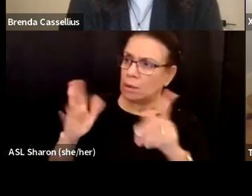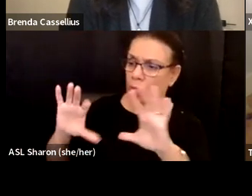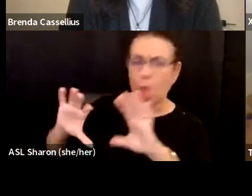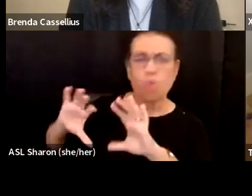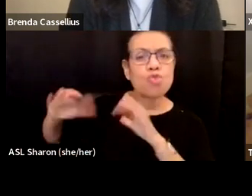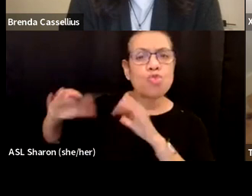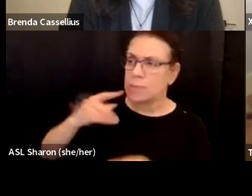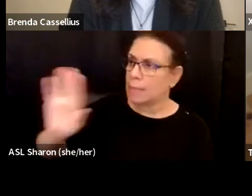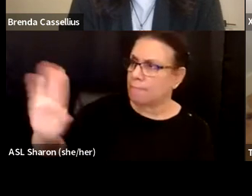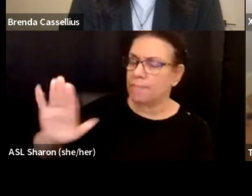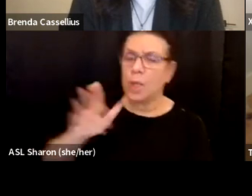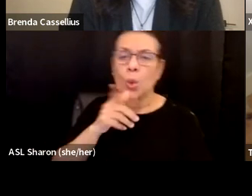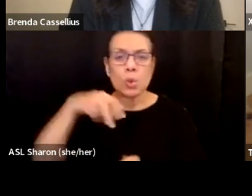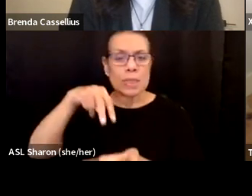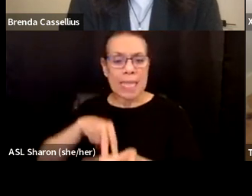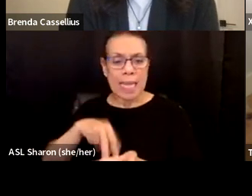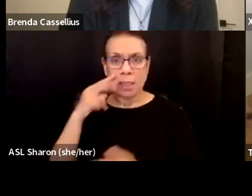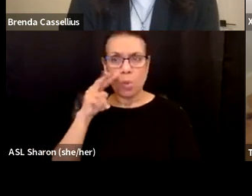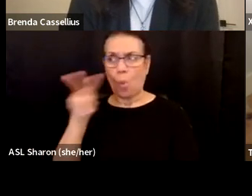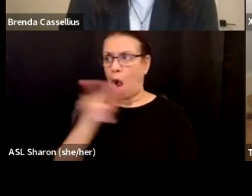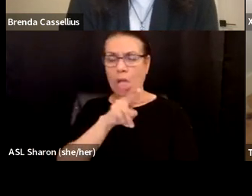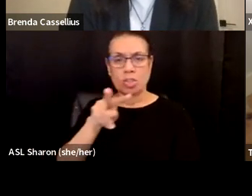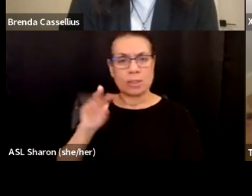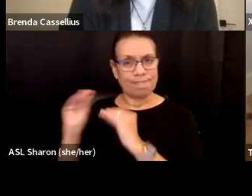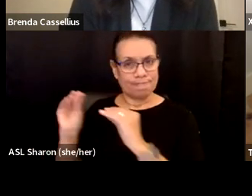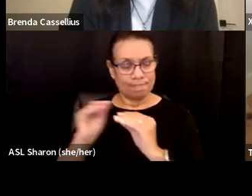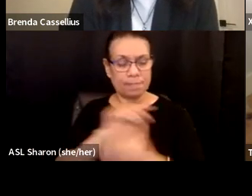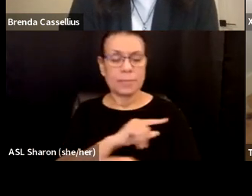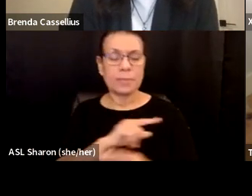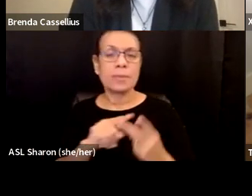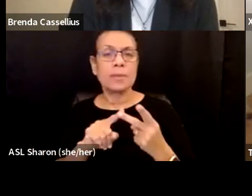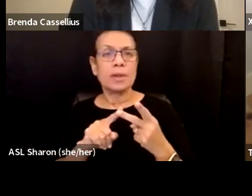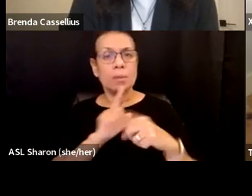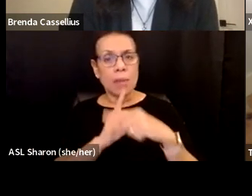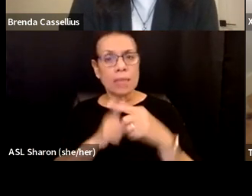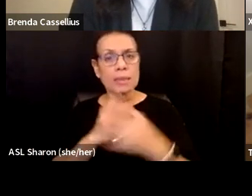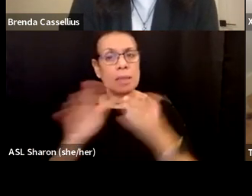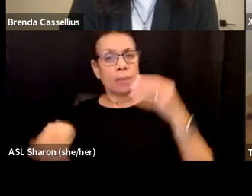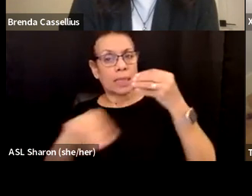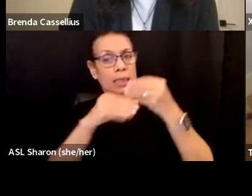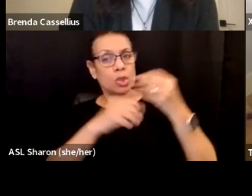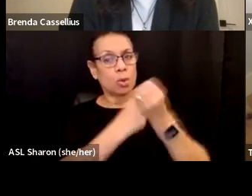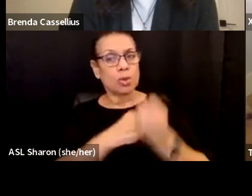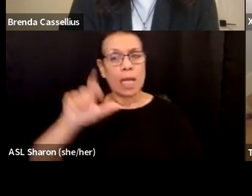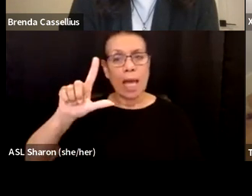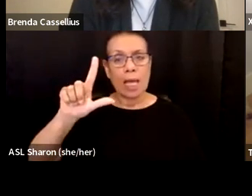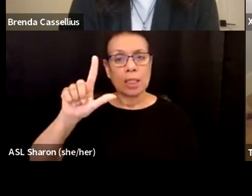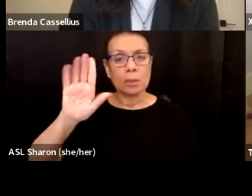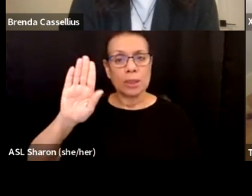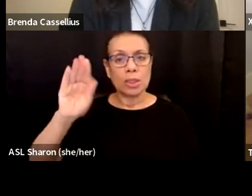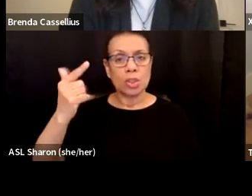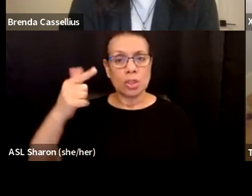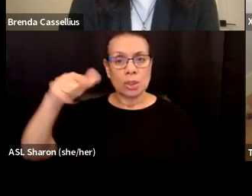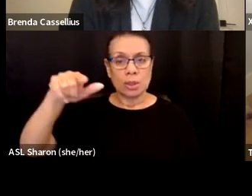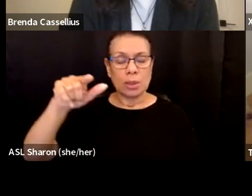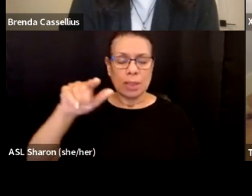has on bystanders and then um also some specific support for lgbtq students